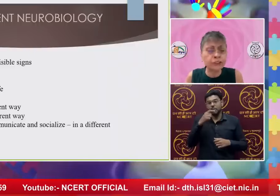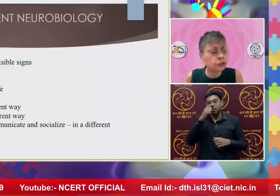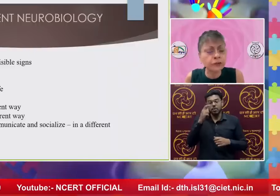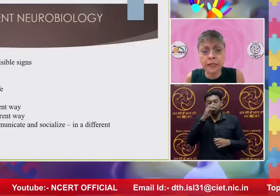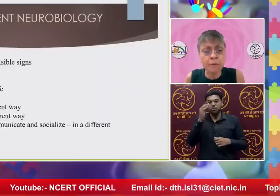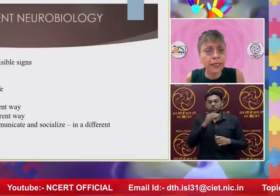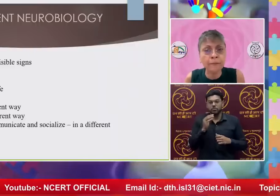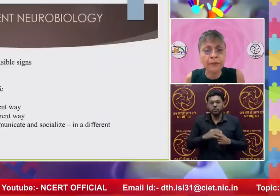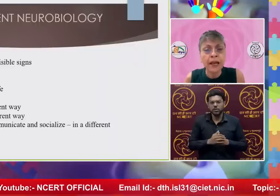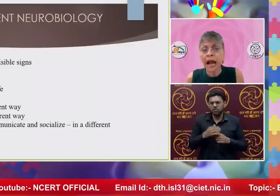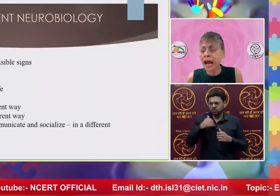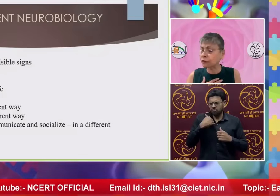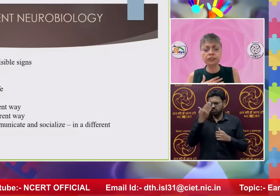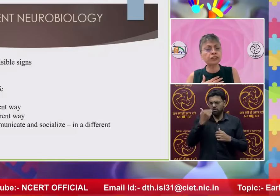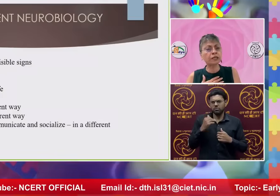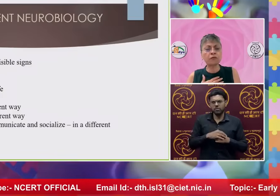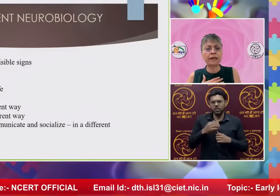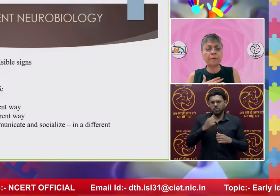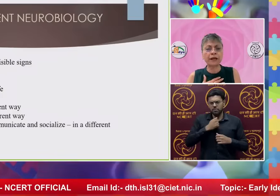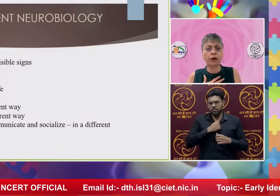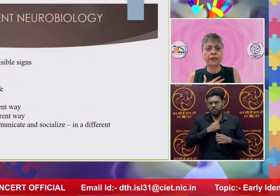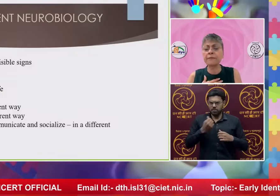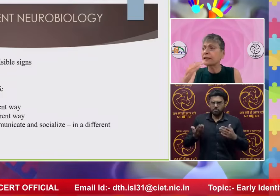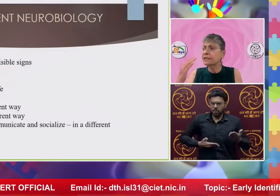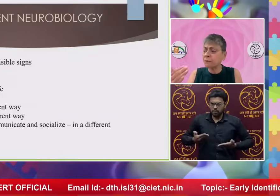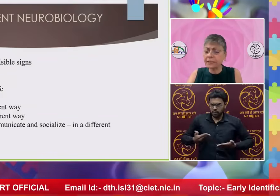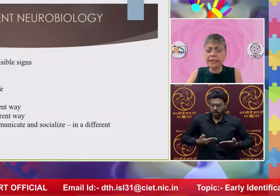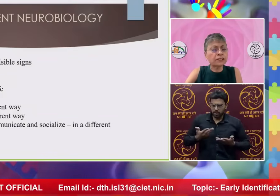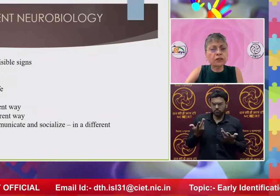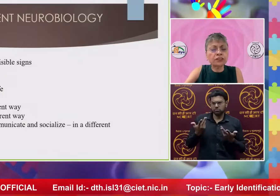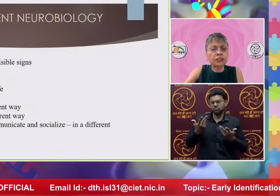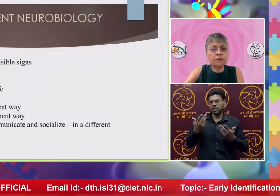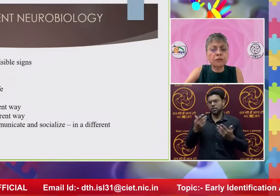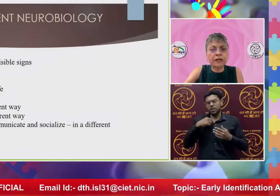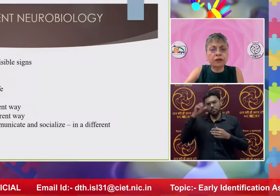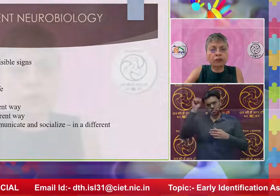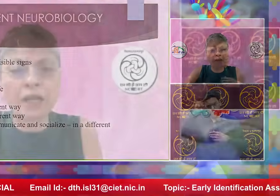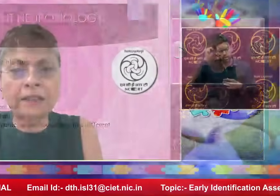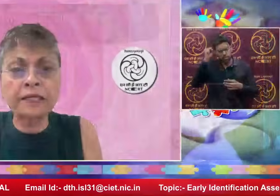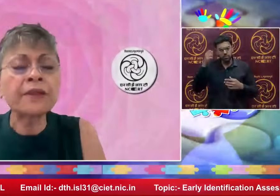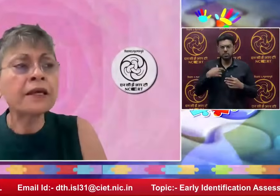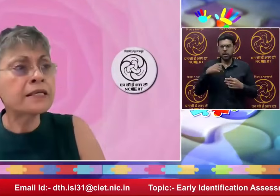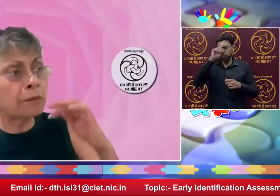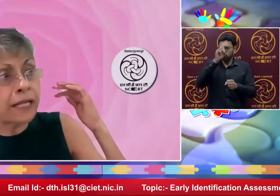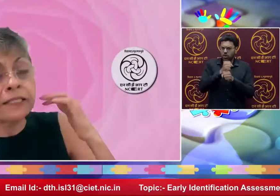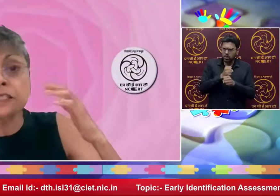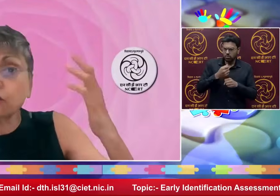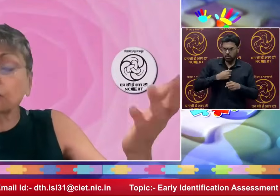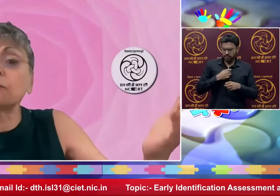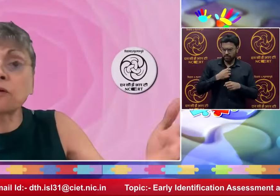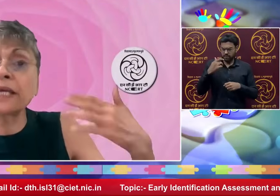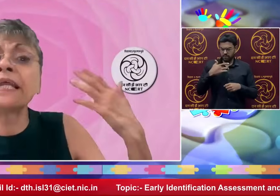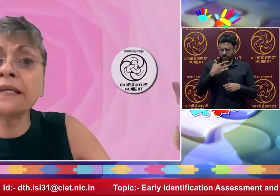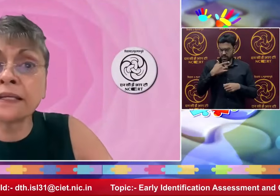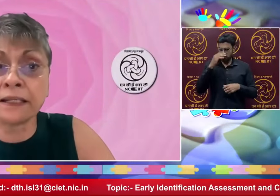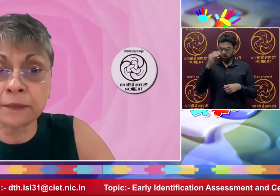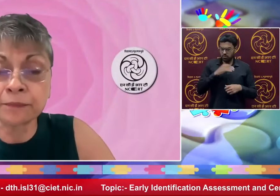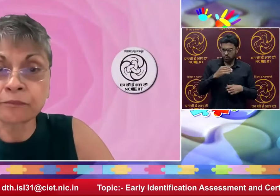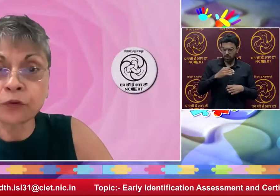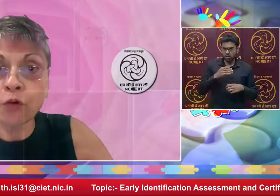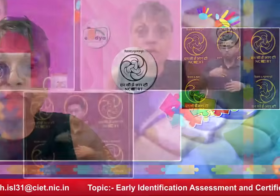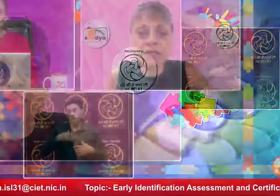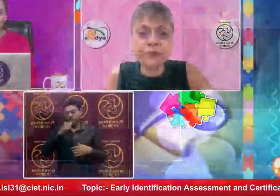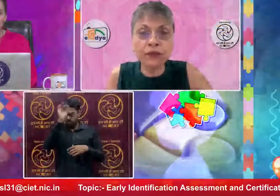right. Why should we be? I'm not ashamed of being a Bengali. Somebody else is not ashamed of being a Gujarati. Somebody else is not ashamed of being an